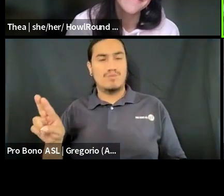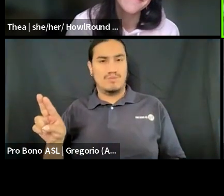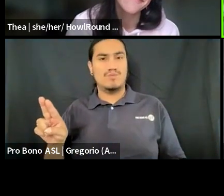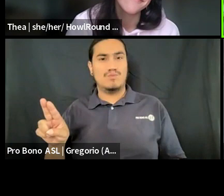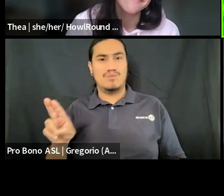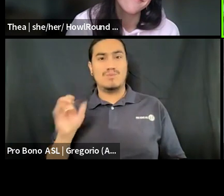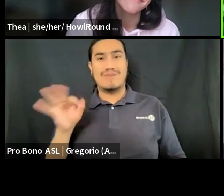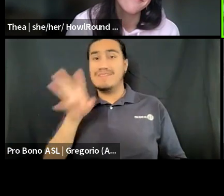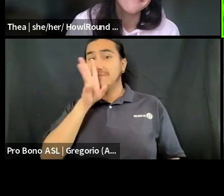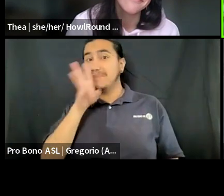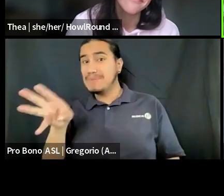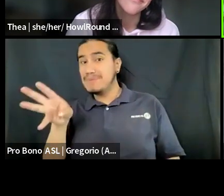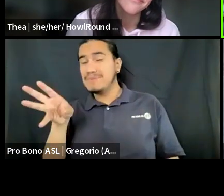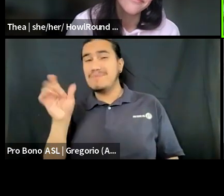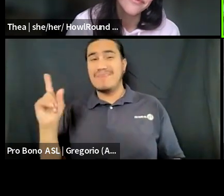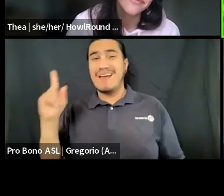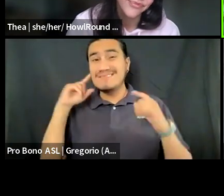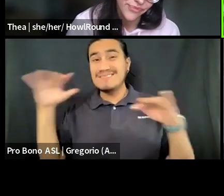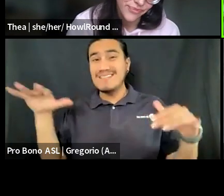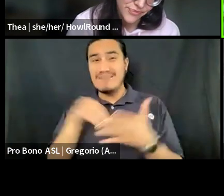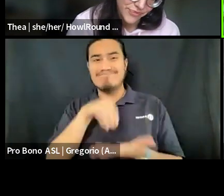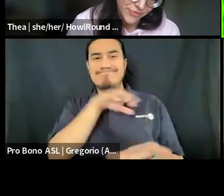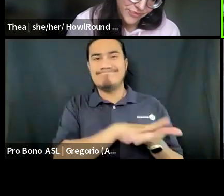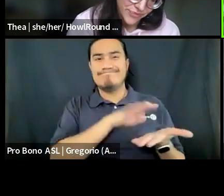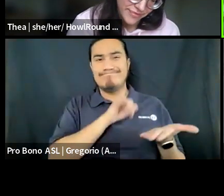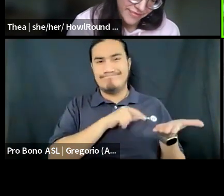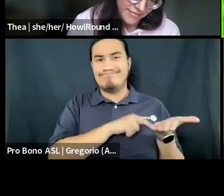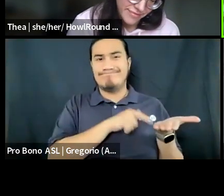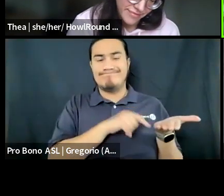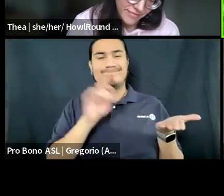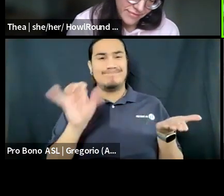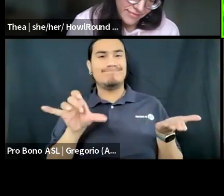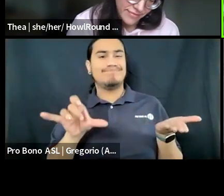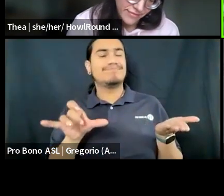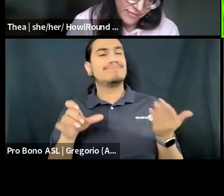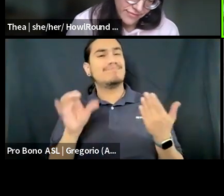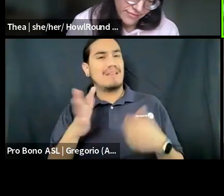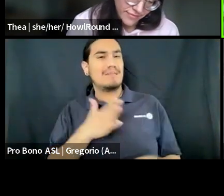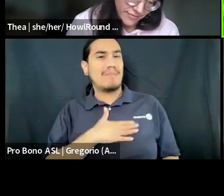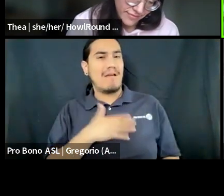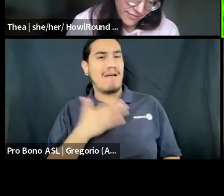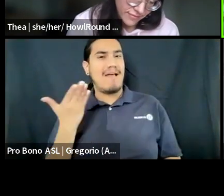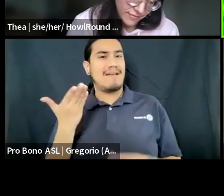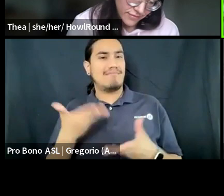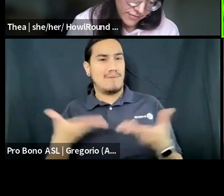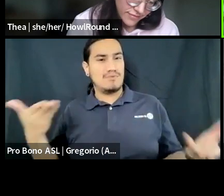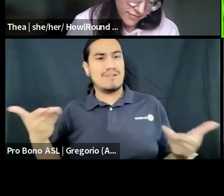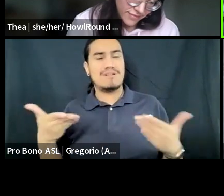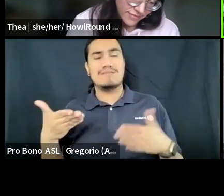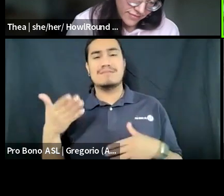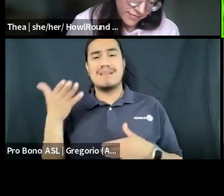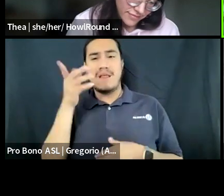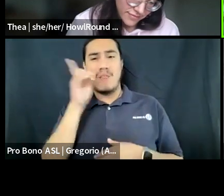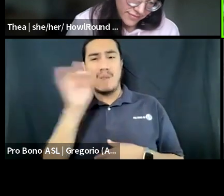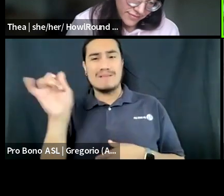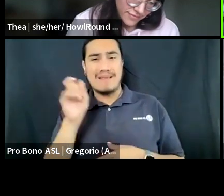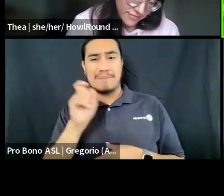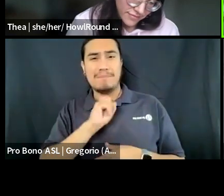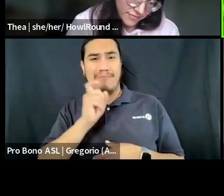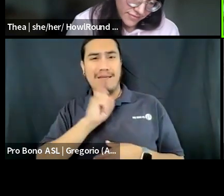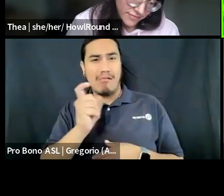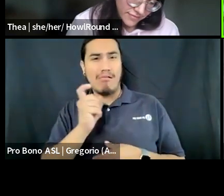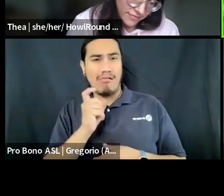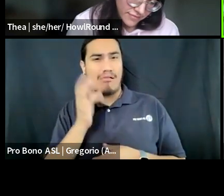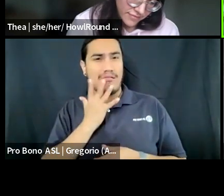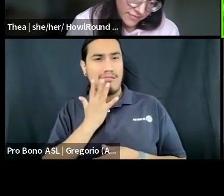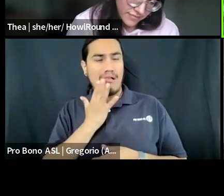So that's my object. And I wrote about how it's metallic in color